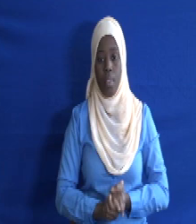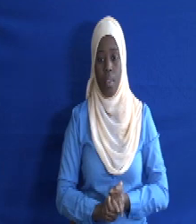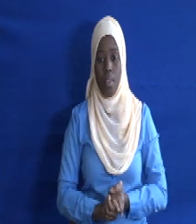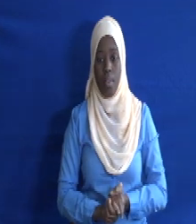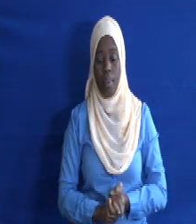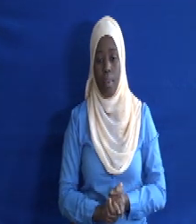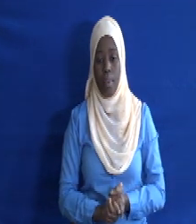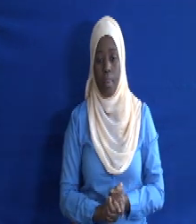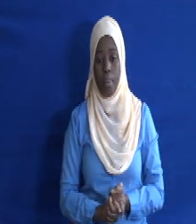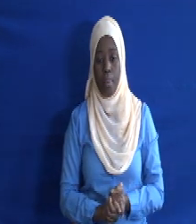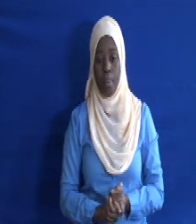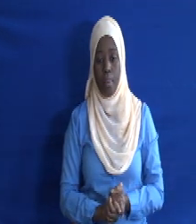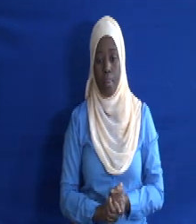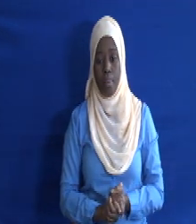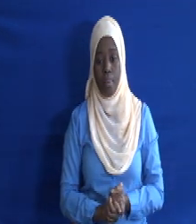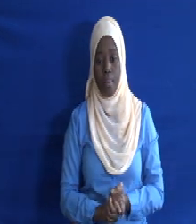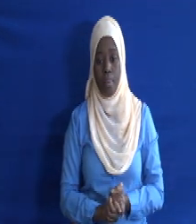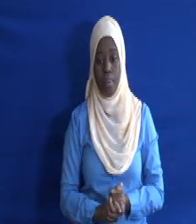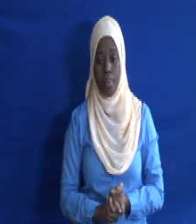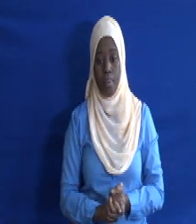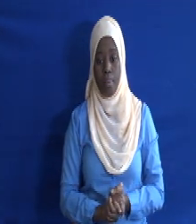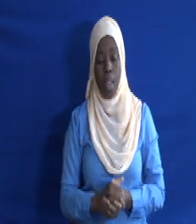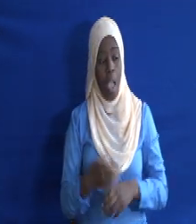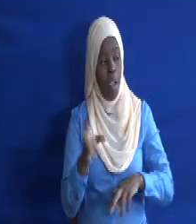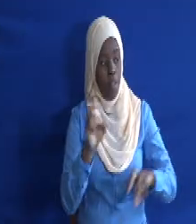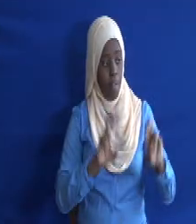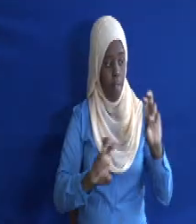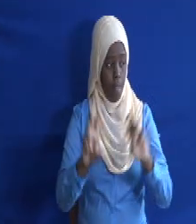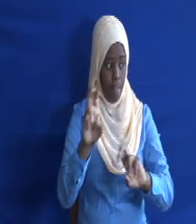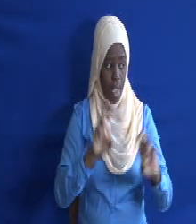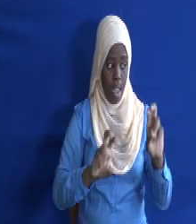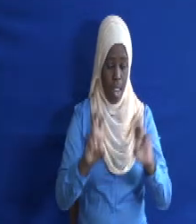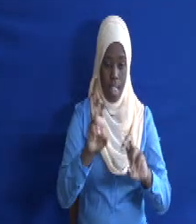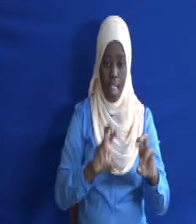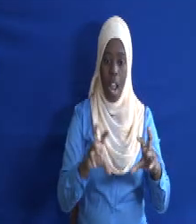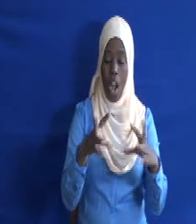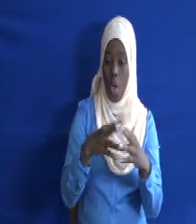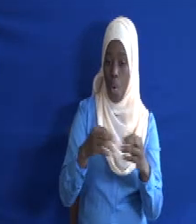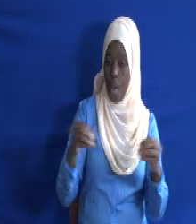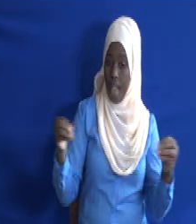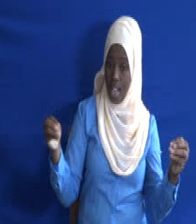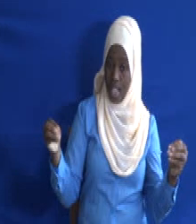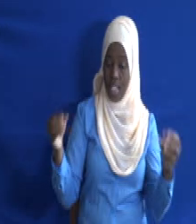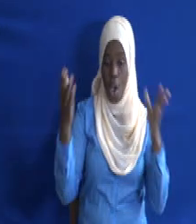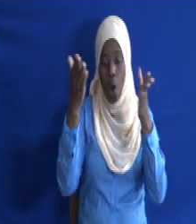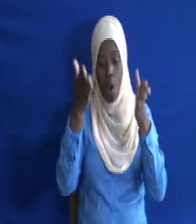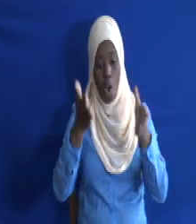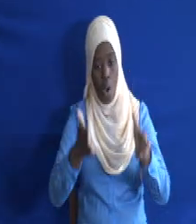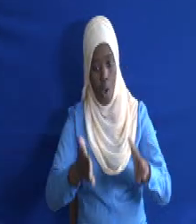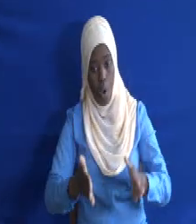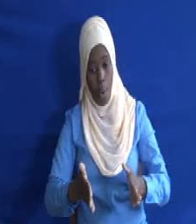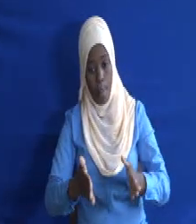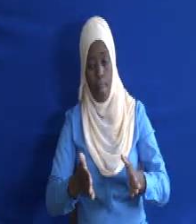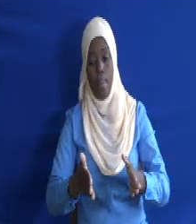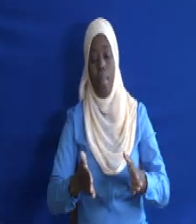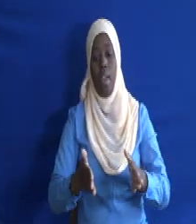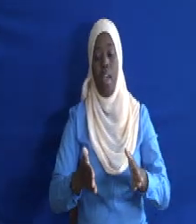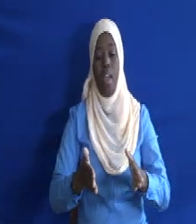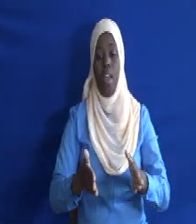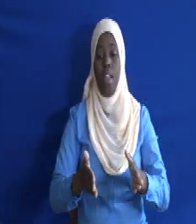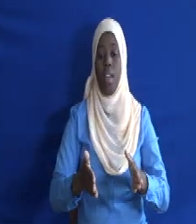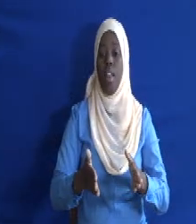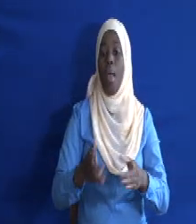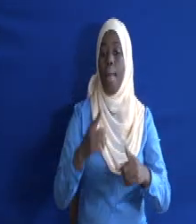Now solve the following problem for more practice. Find the lowest common multiple of 10 and